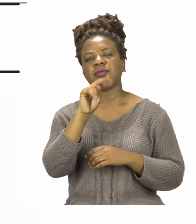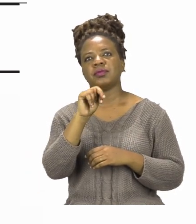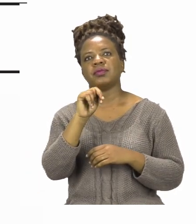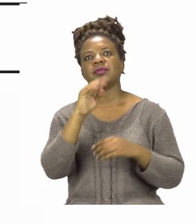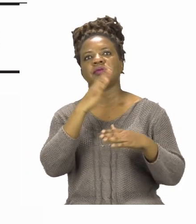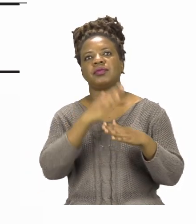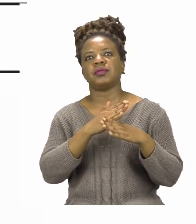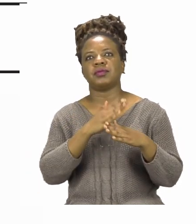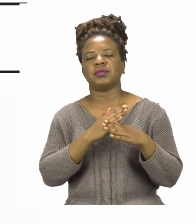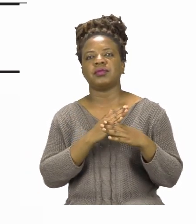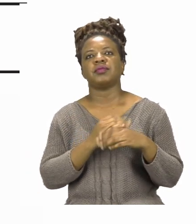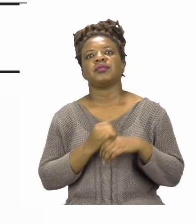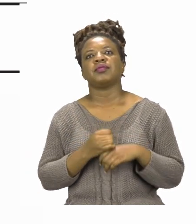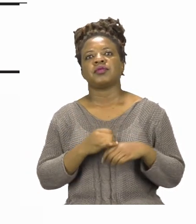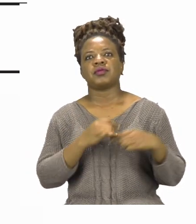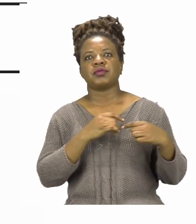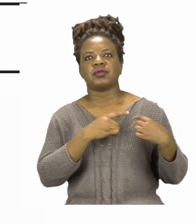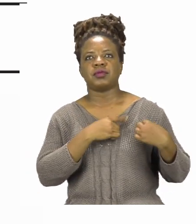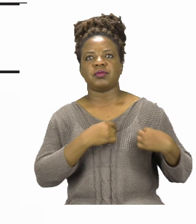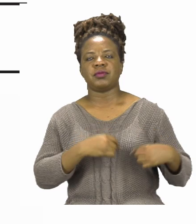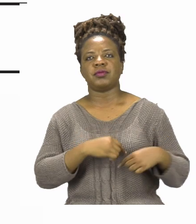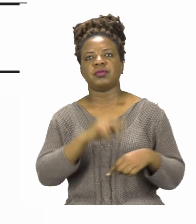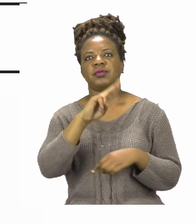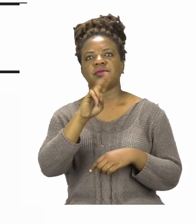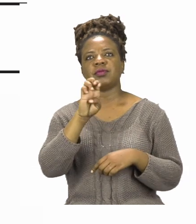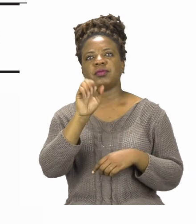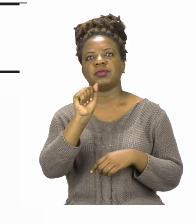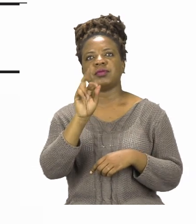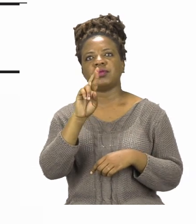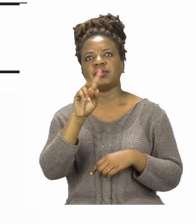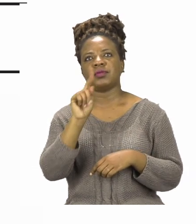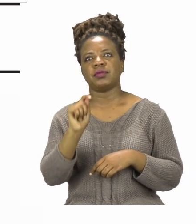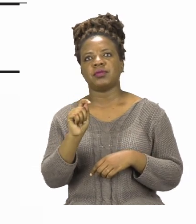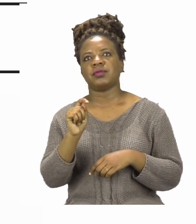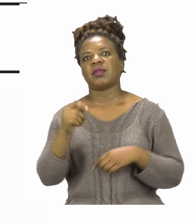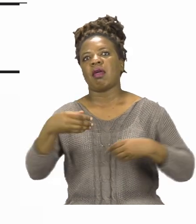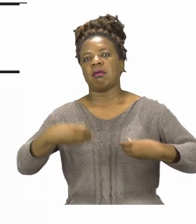lungs, kidney, stomach.